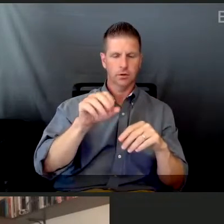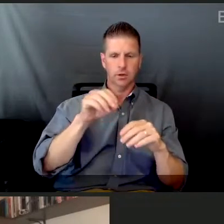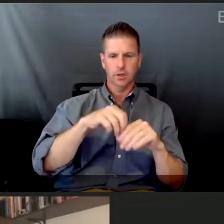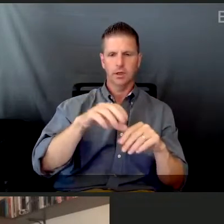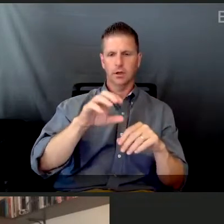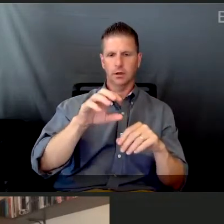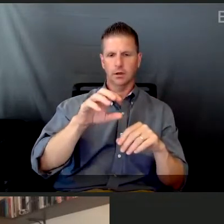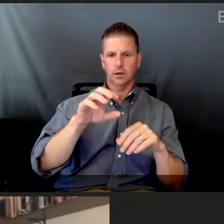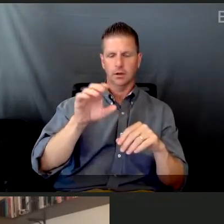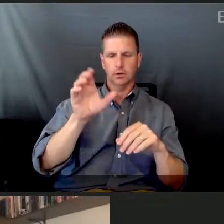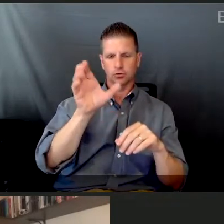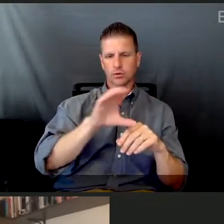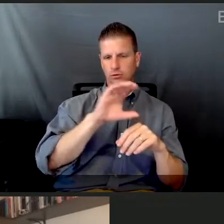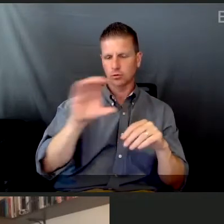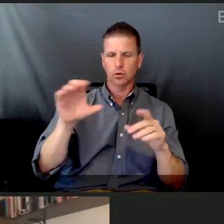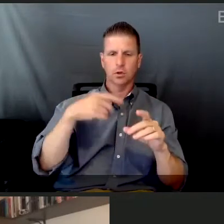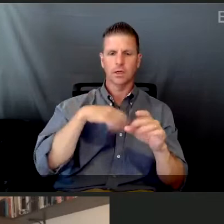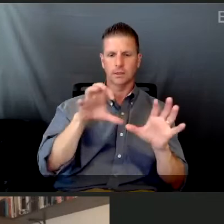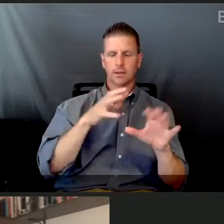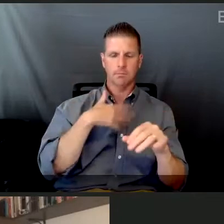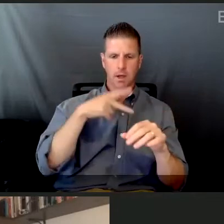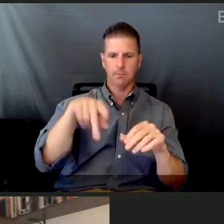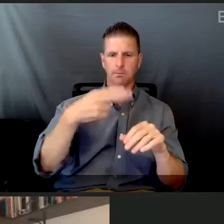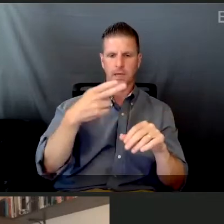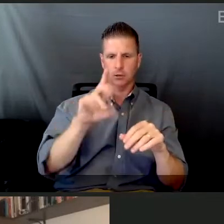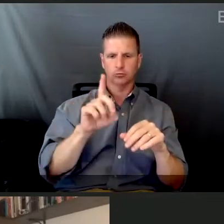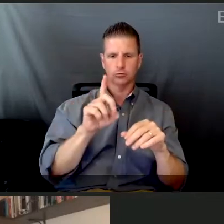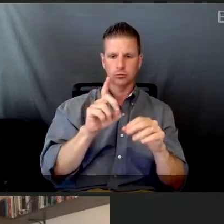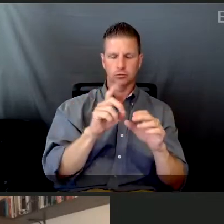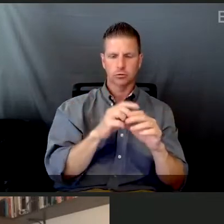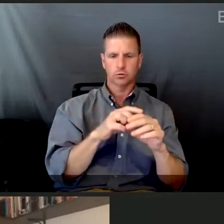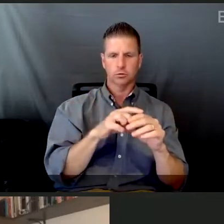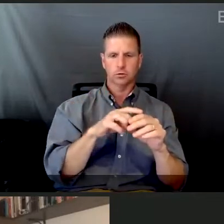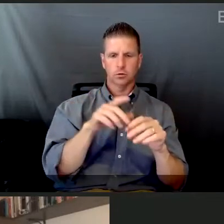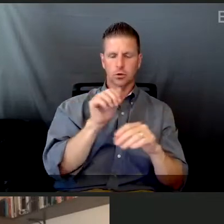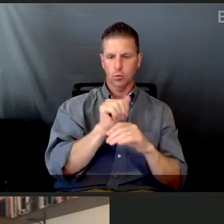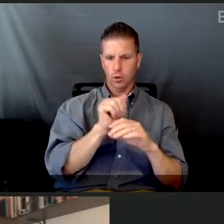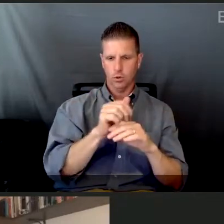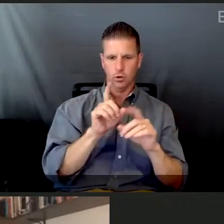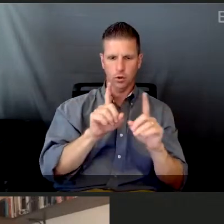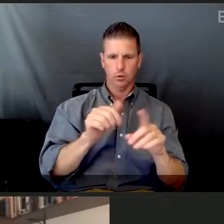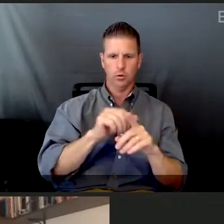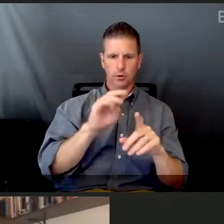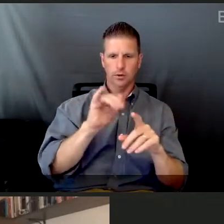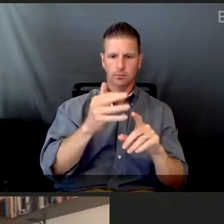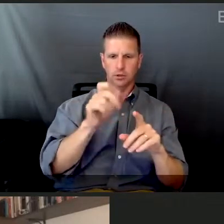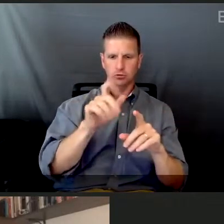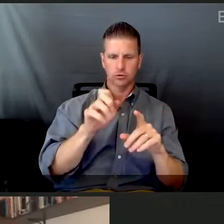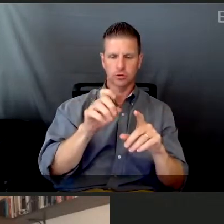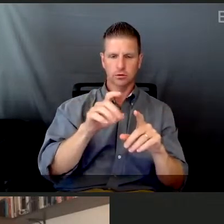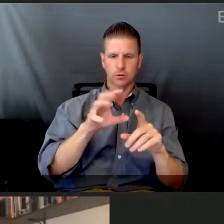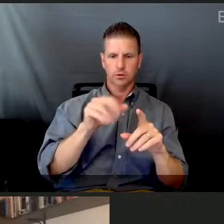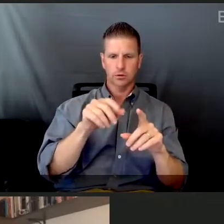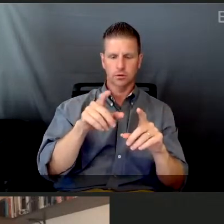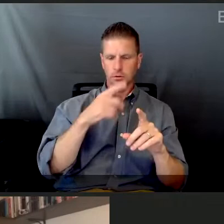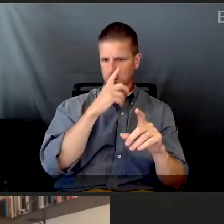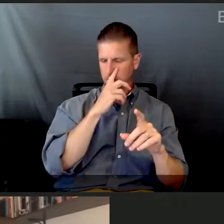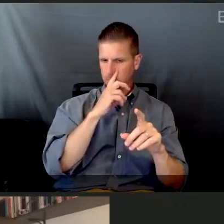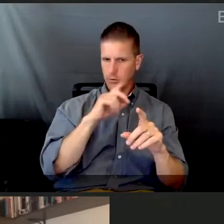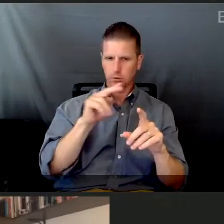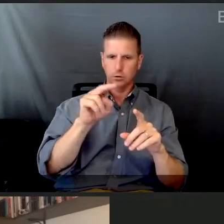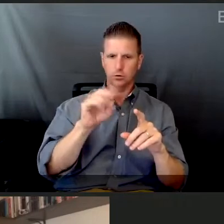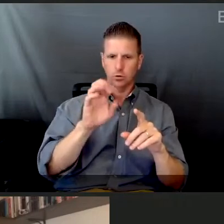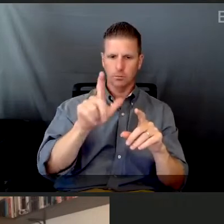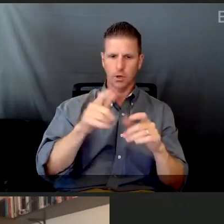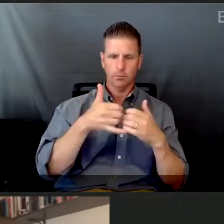Switzerland, and that's where I did my PhD. And working alongside Michel Mayor and Didier Queloz, who are the Nobel Prize winners